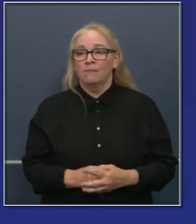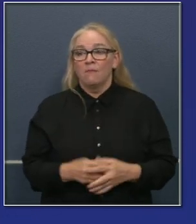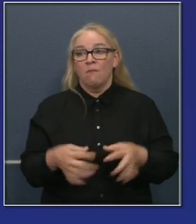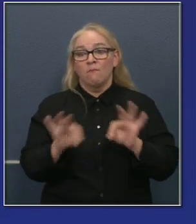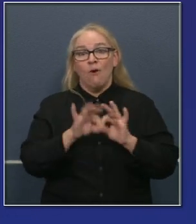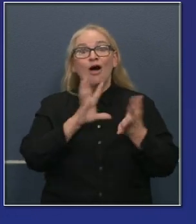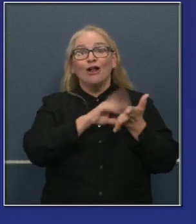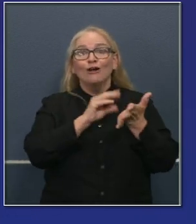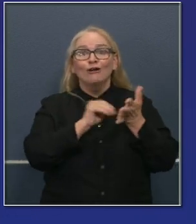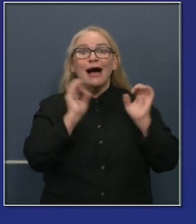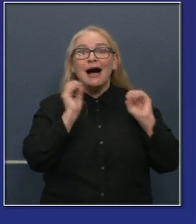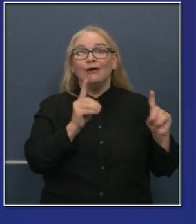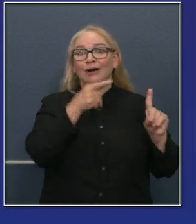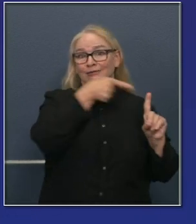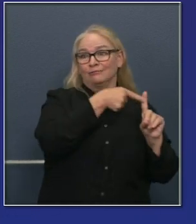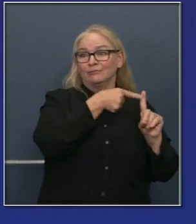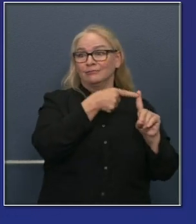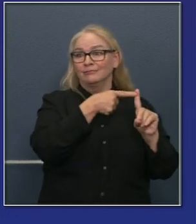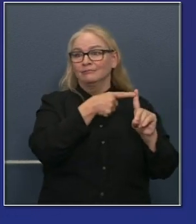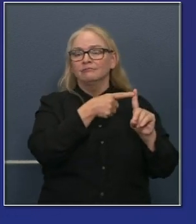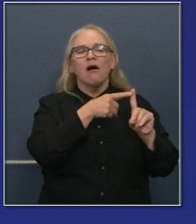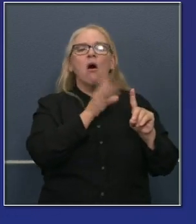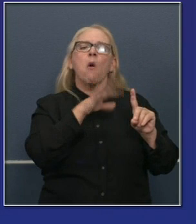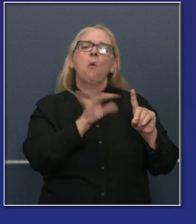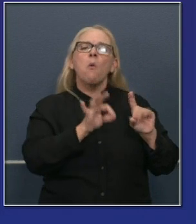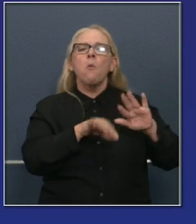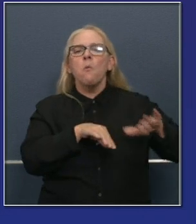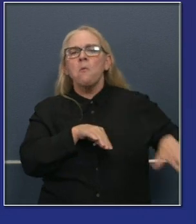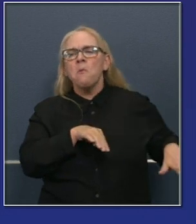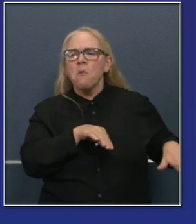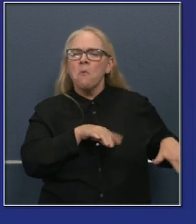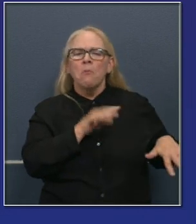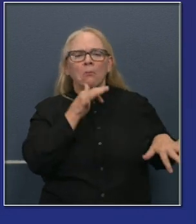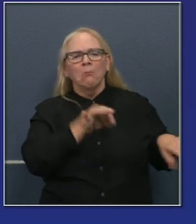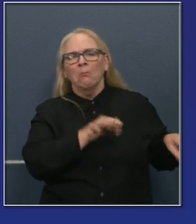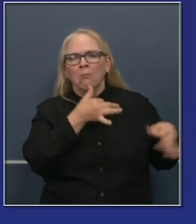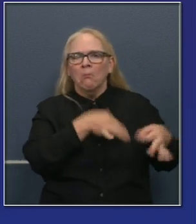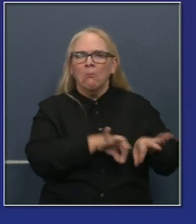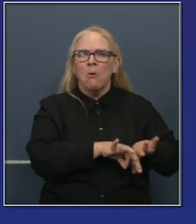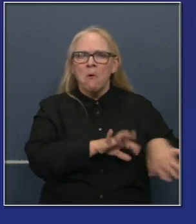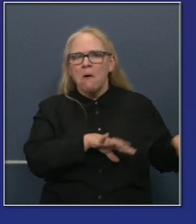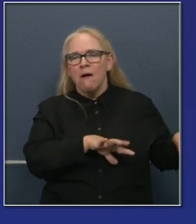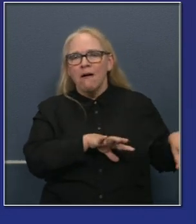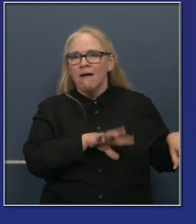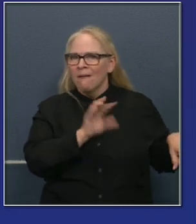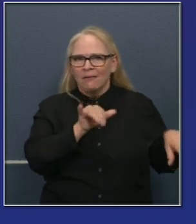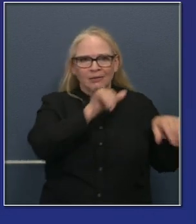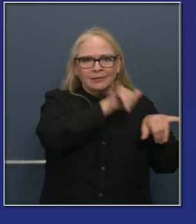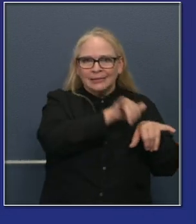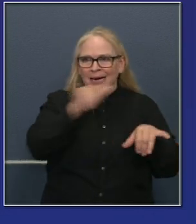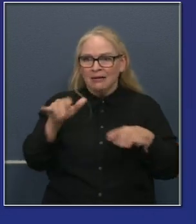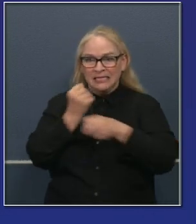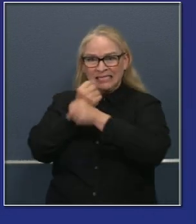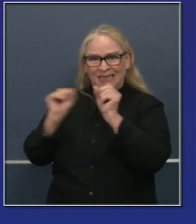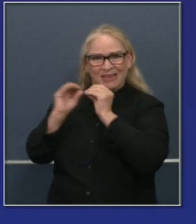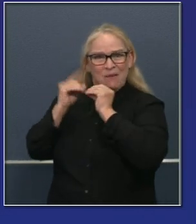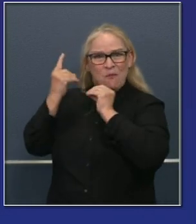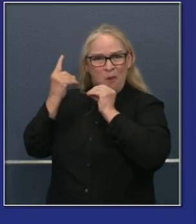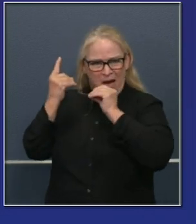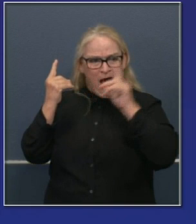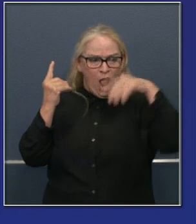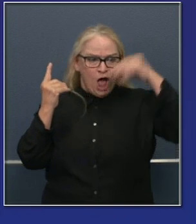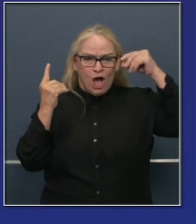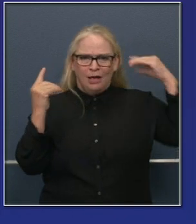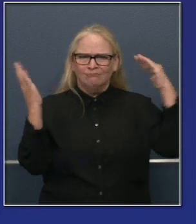but neither is the safety of all of our cohorts of support staff as well as